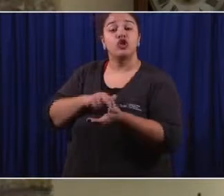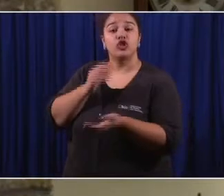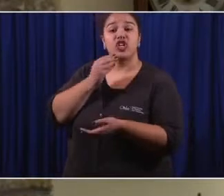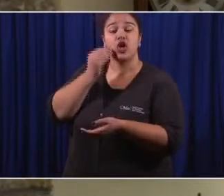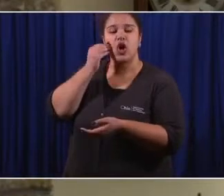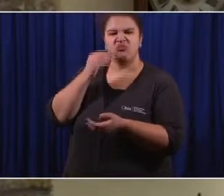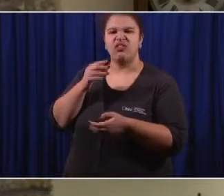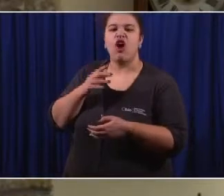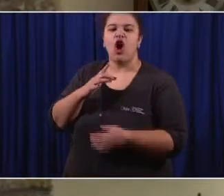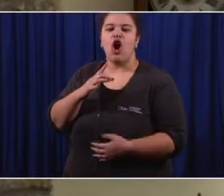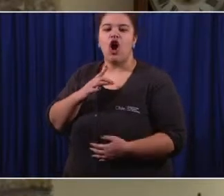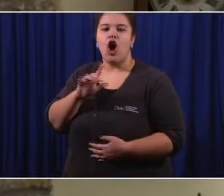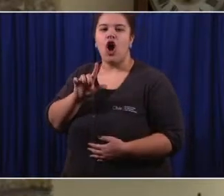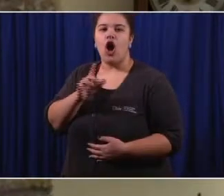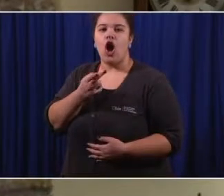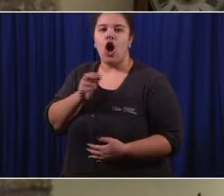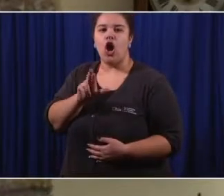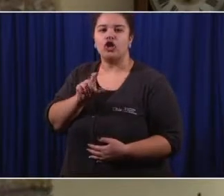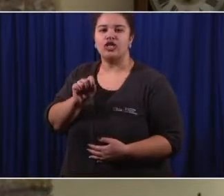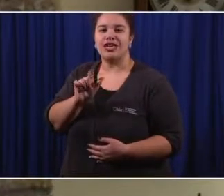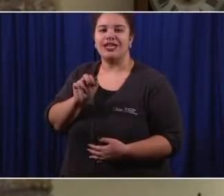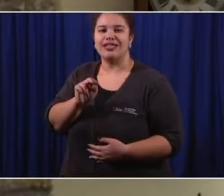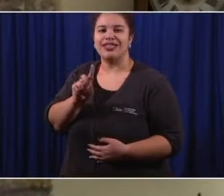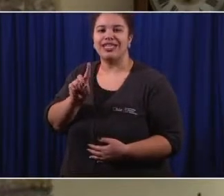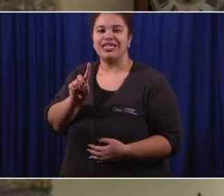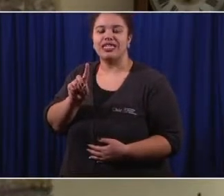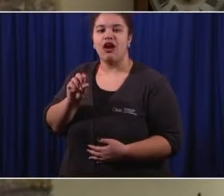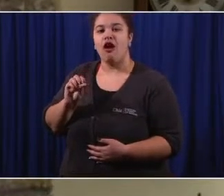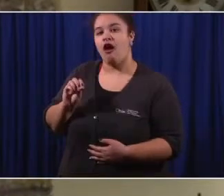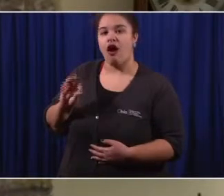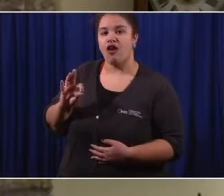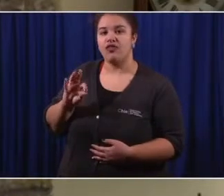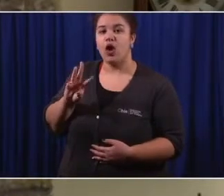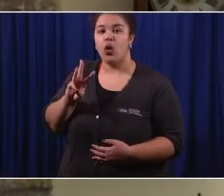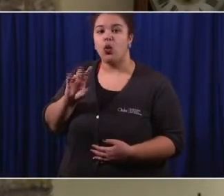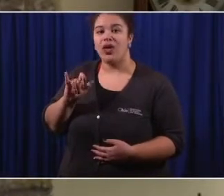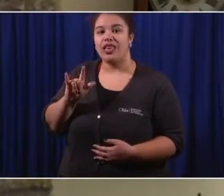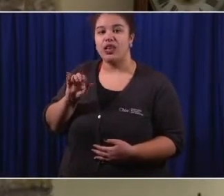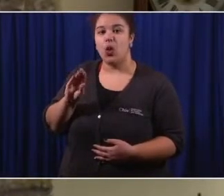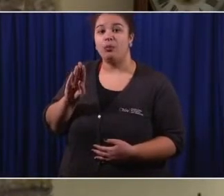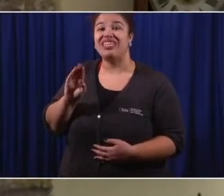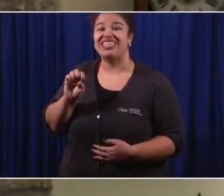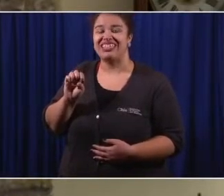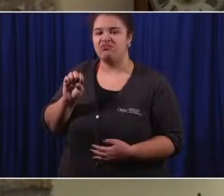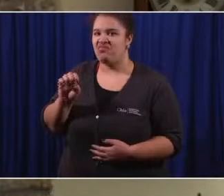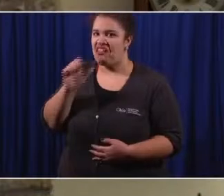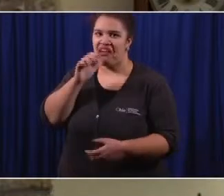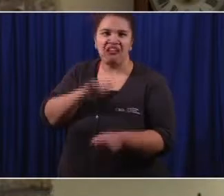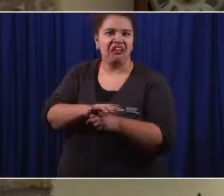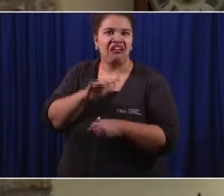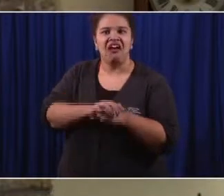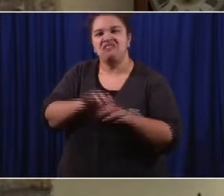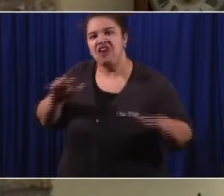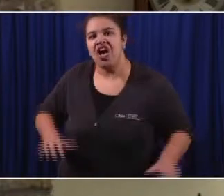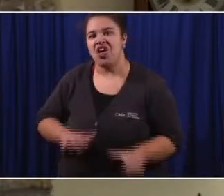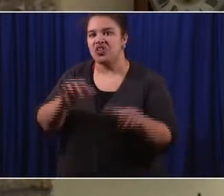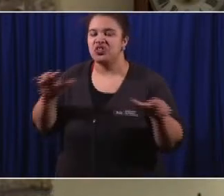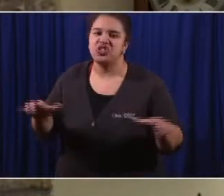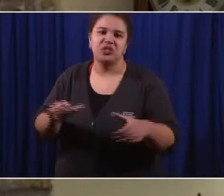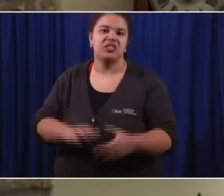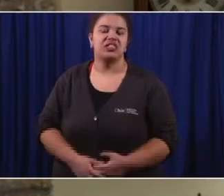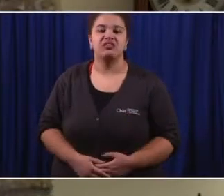the numbers aren't being reflected accurately on the state website and through the State Department of